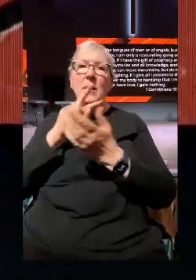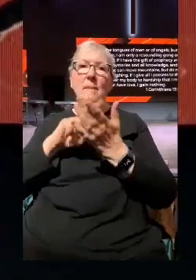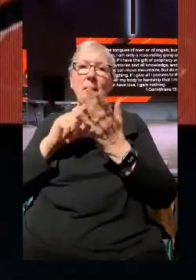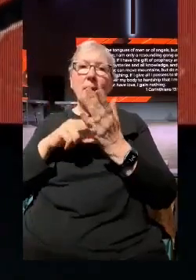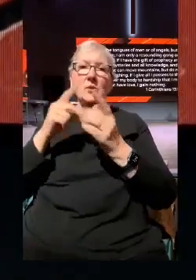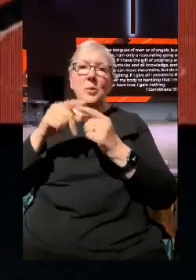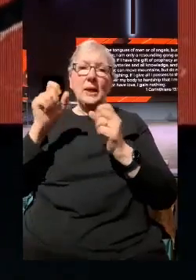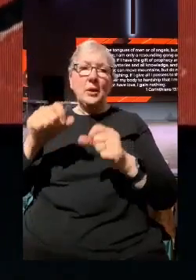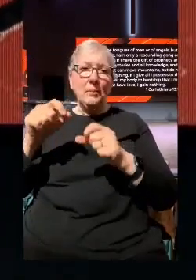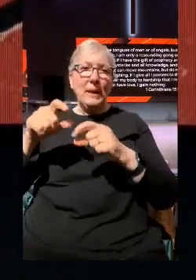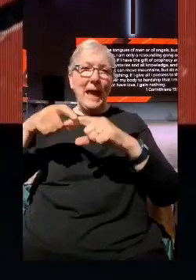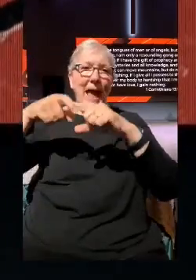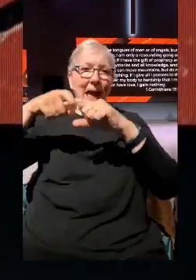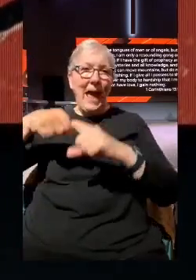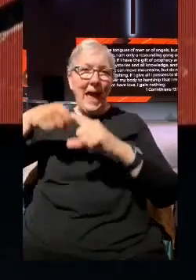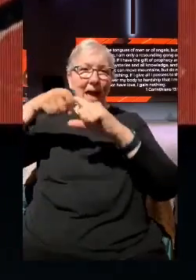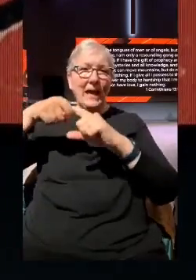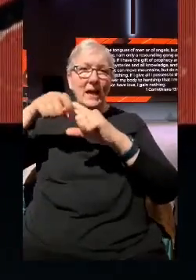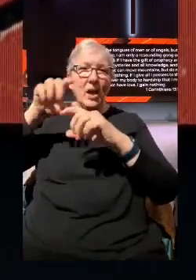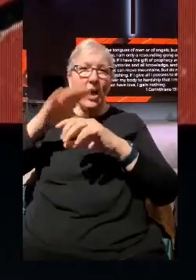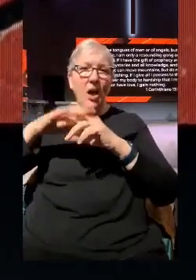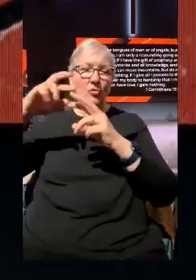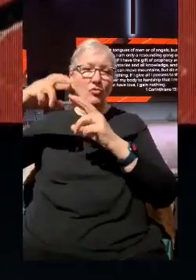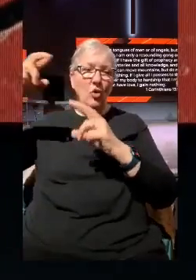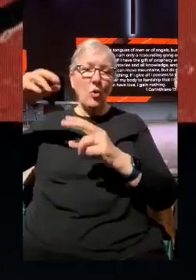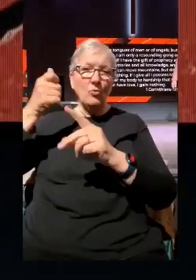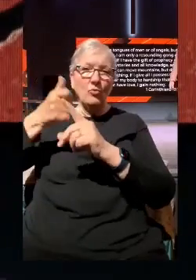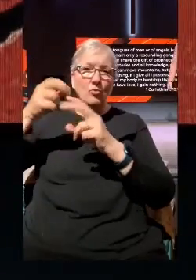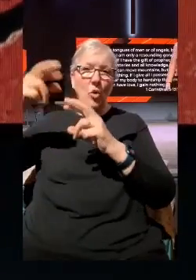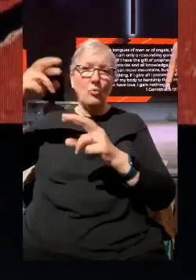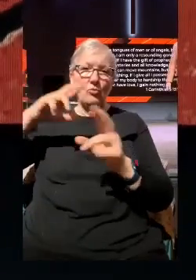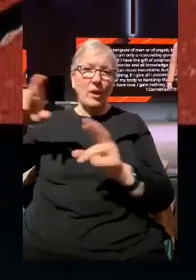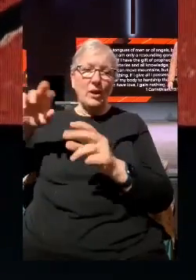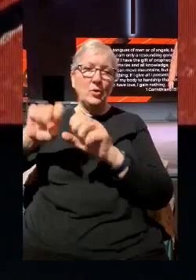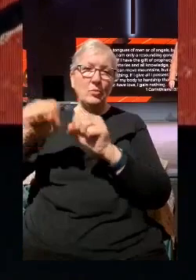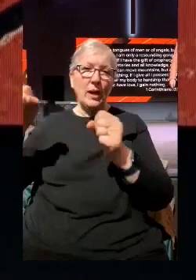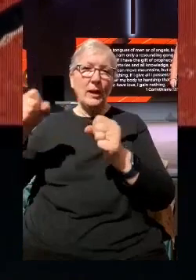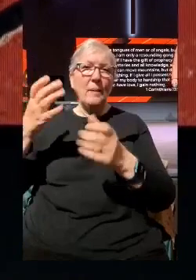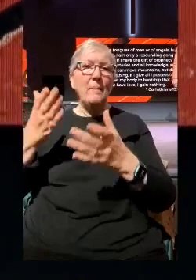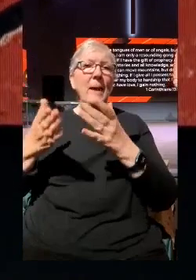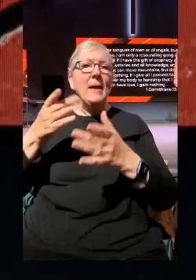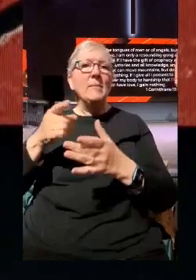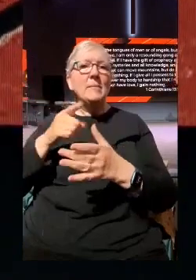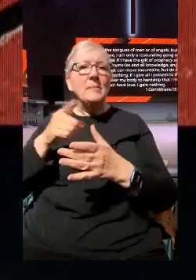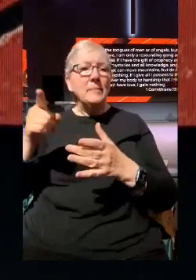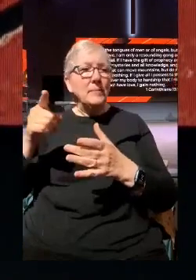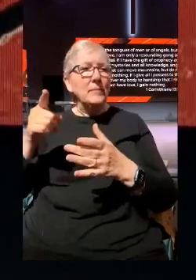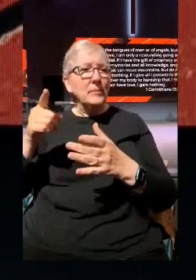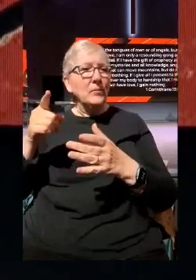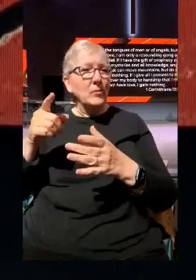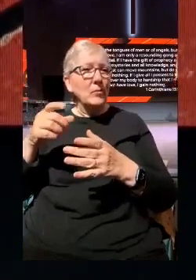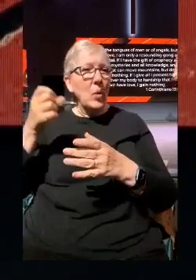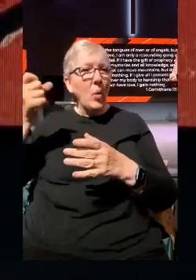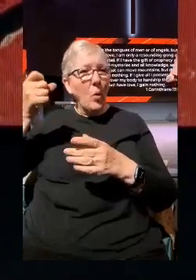rope. Maybe you've been hanging your faith on all the shouts and shout nots, and you think you've been doing a pretty good job of it. Why